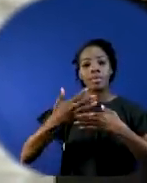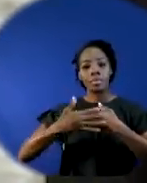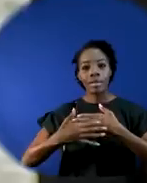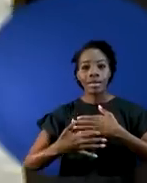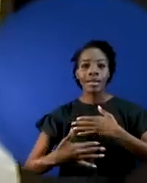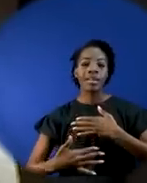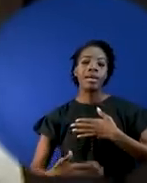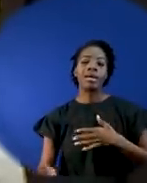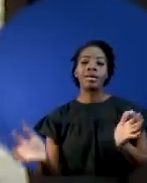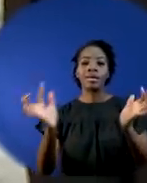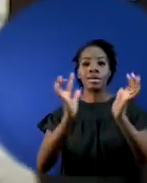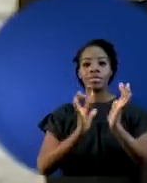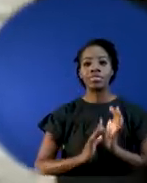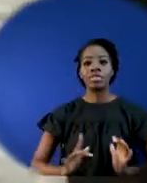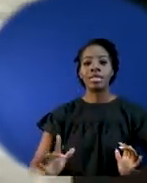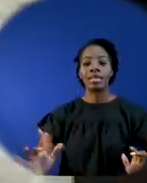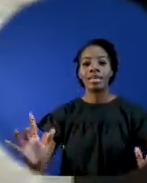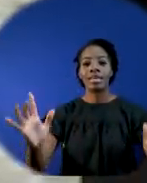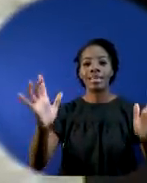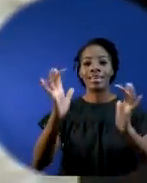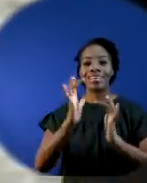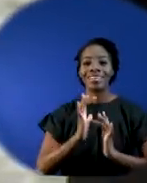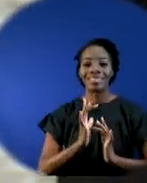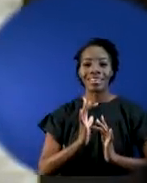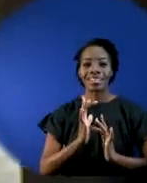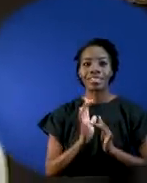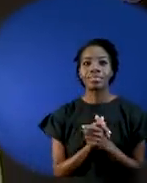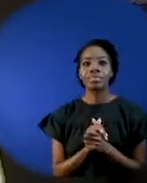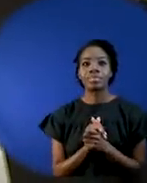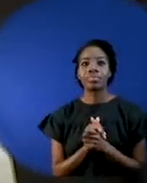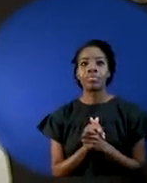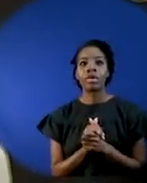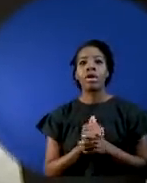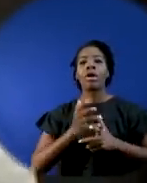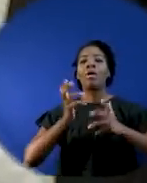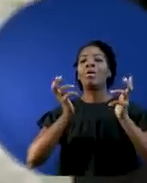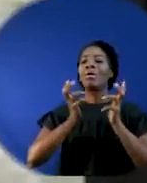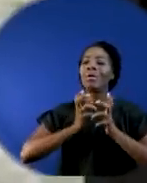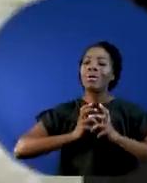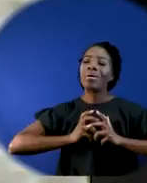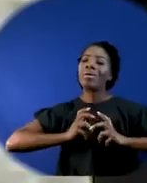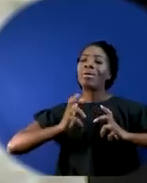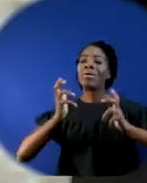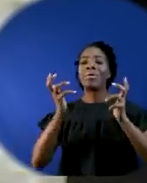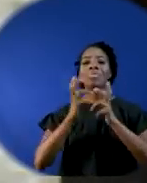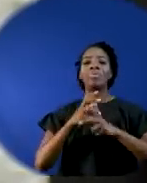the blood of Jesus. And I'm singing,